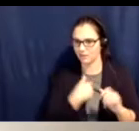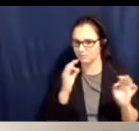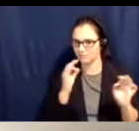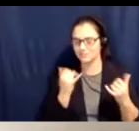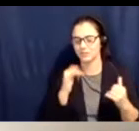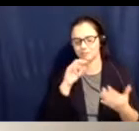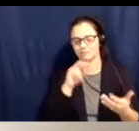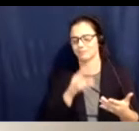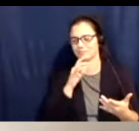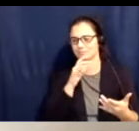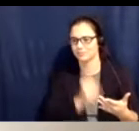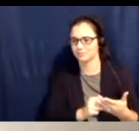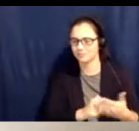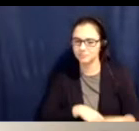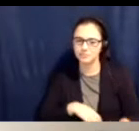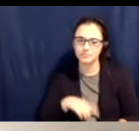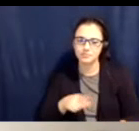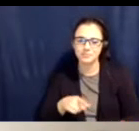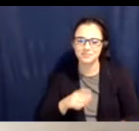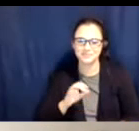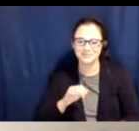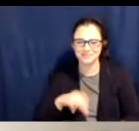we go.